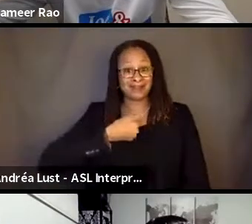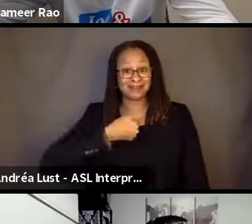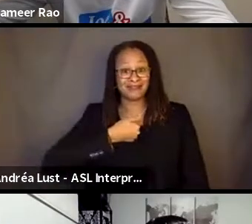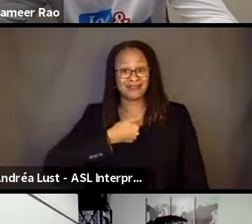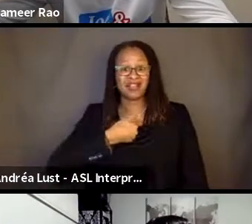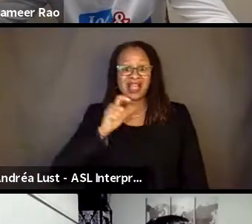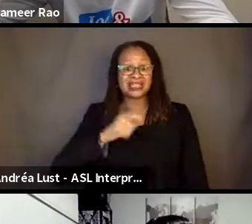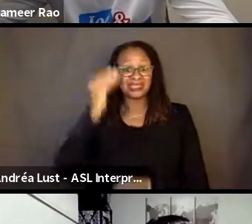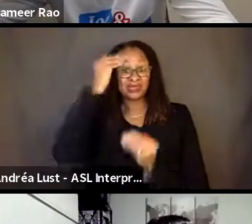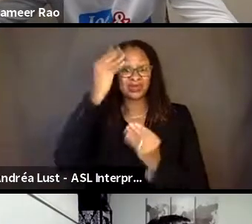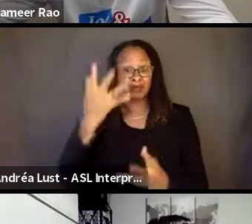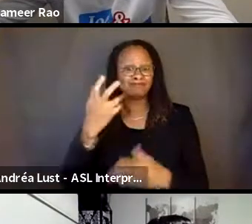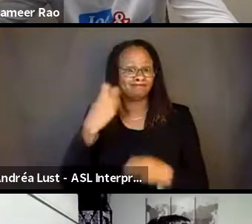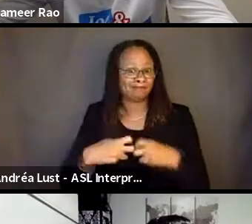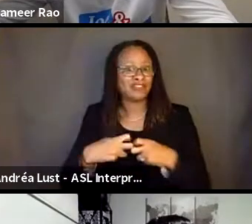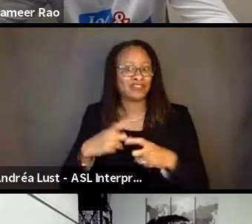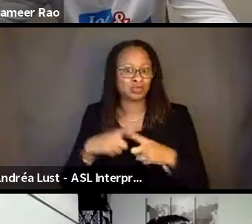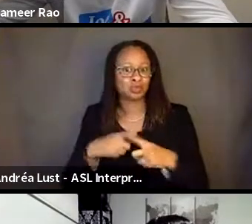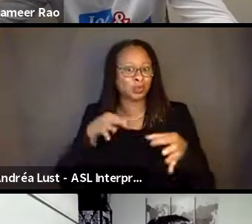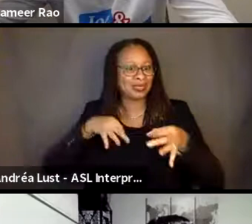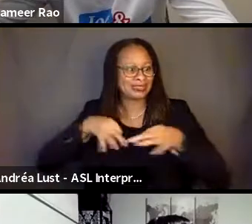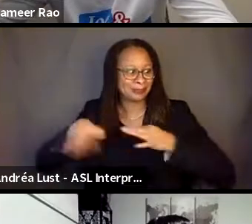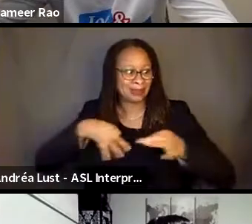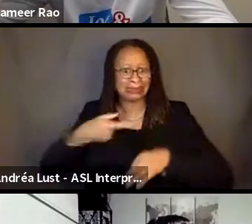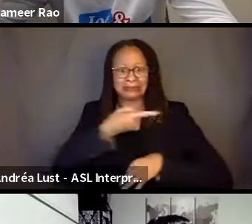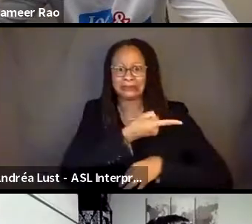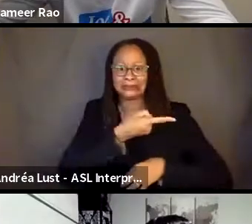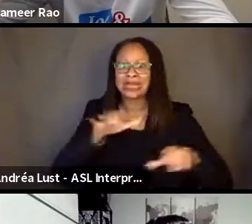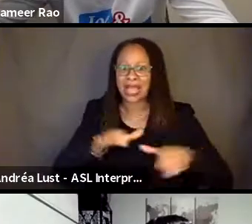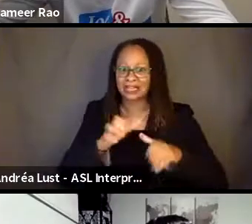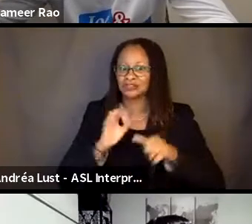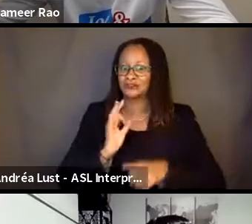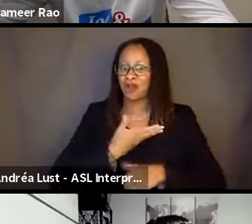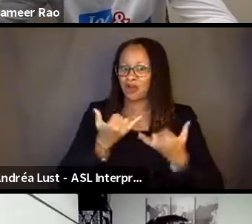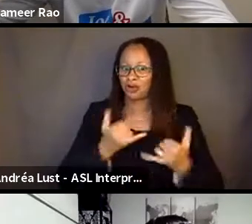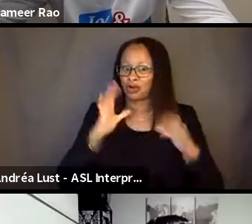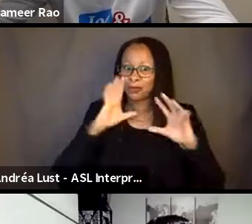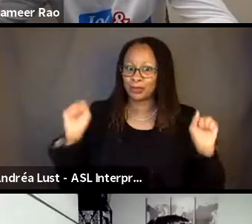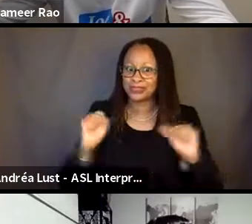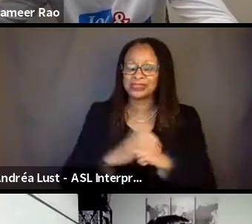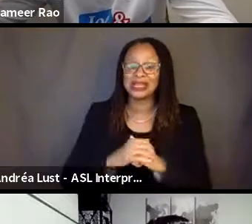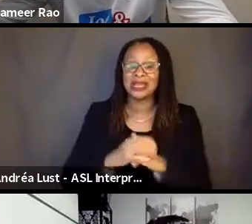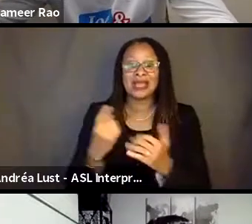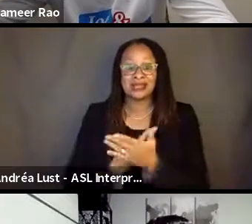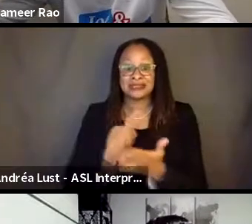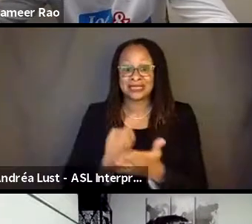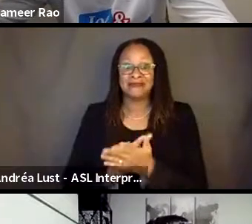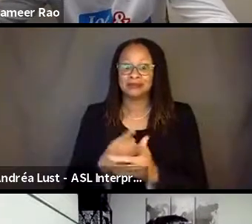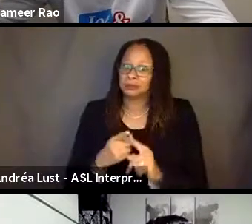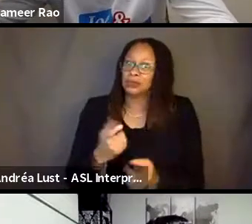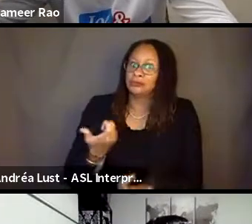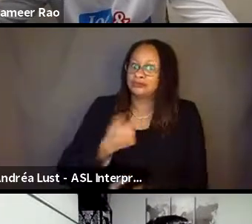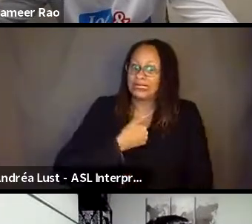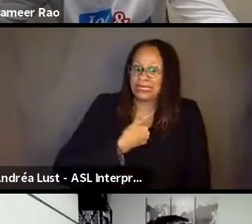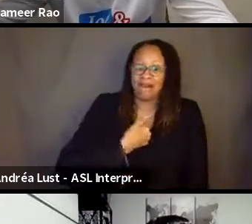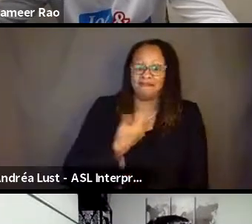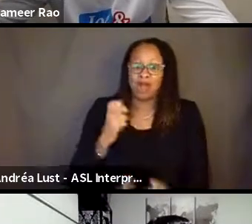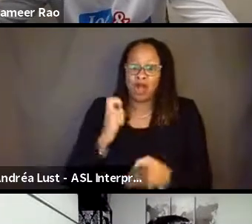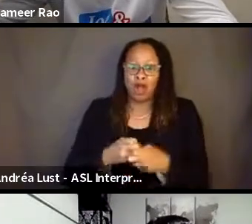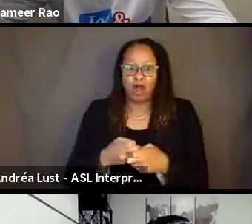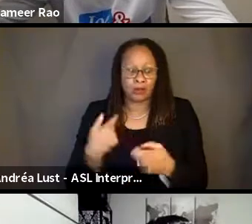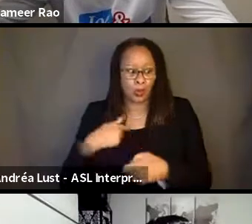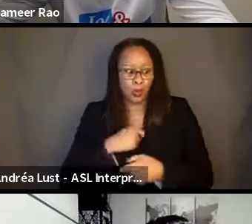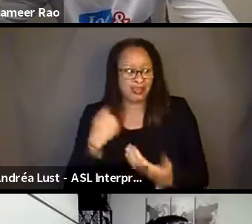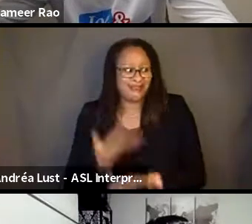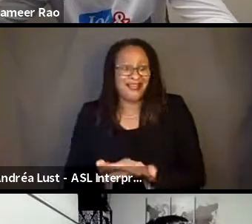I have to tell you, it's been difficult to explain to them, and sometimes even to myself, how we